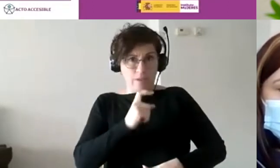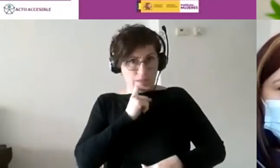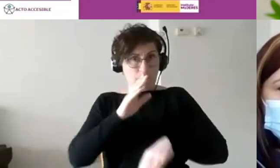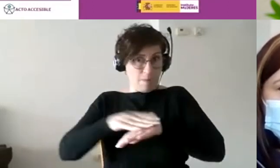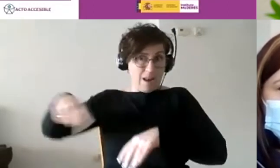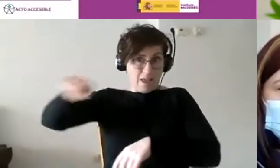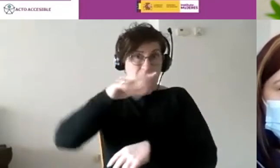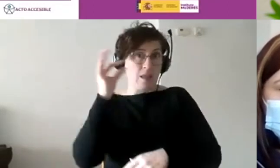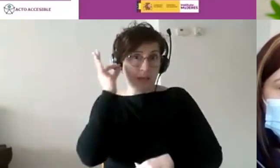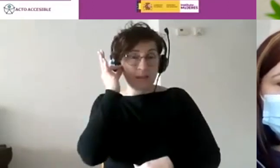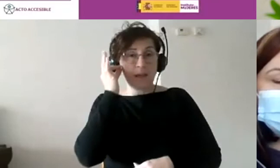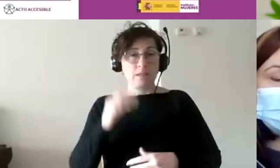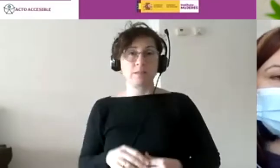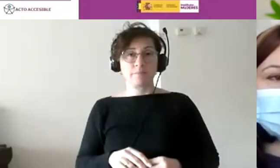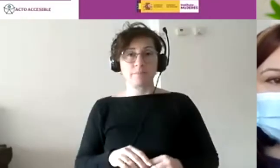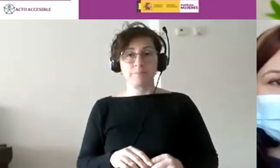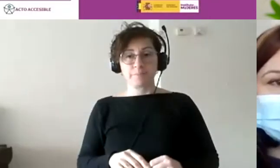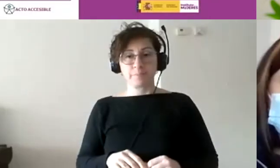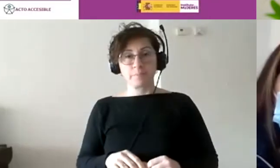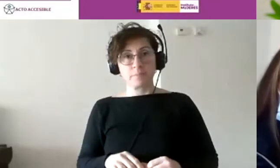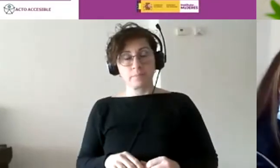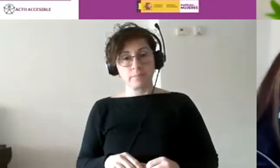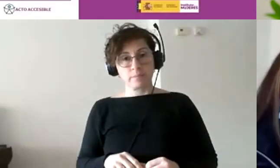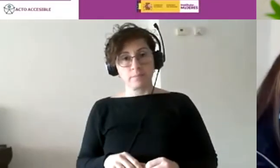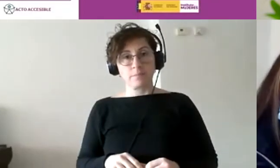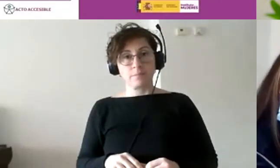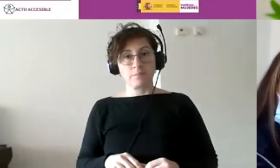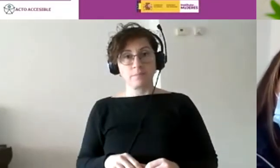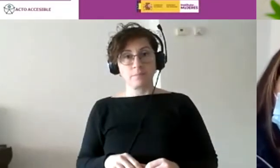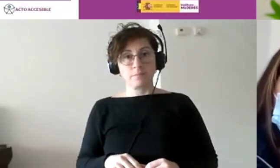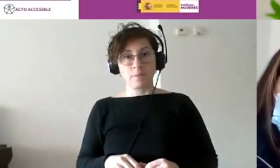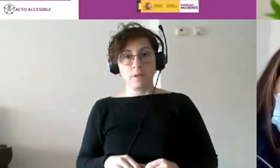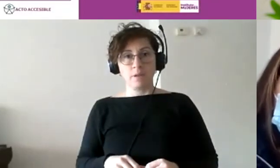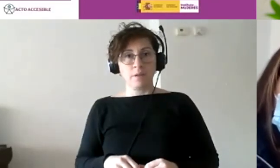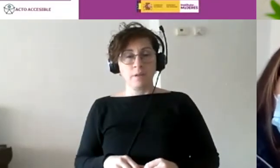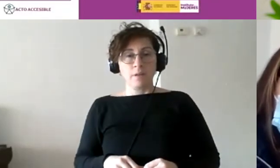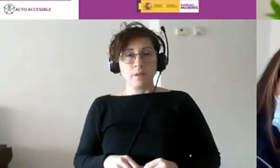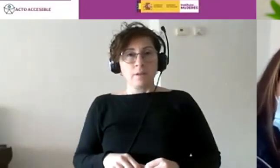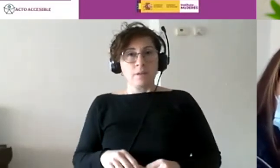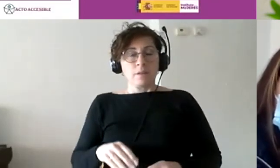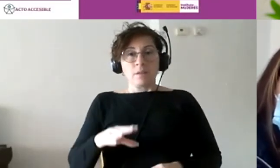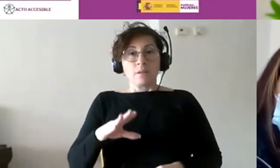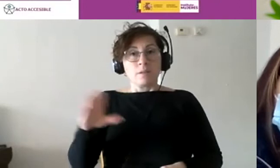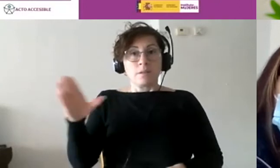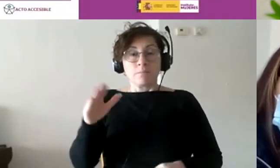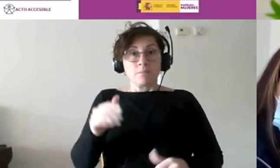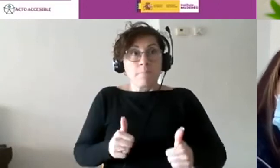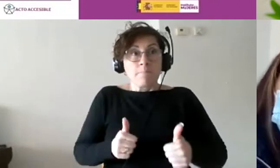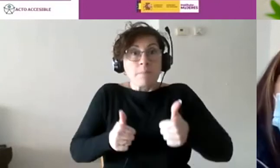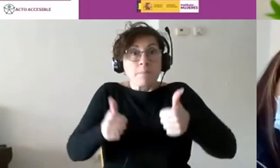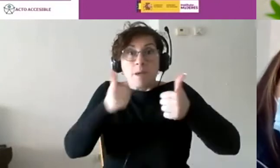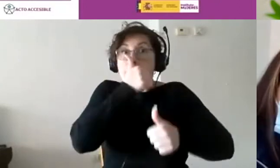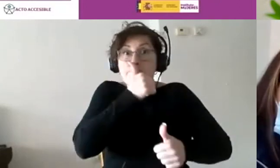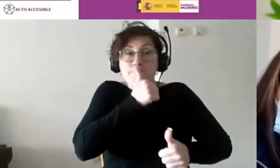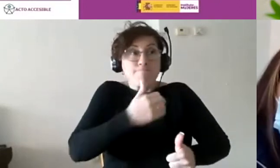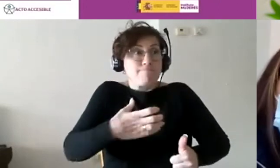can't bear it more, because it's very difficult for us, and physically and emotionally, so they need support.